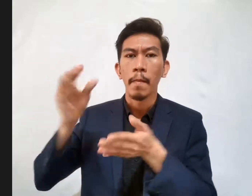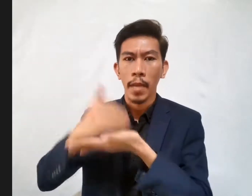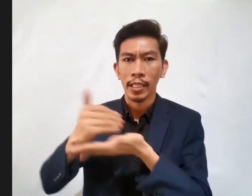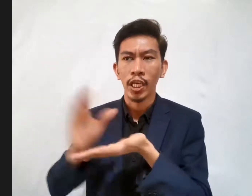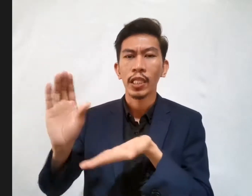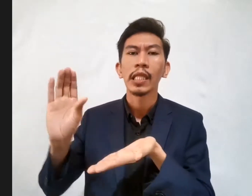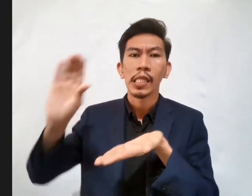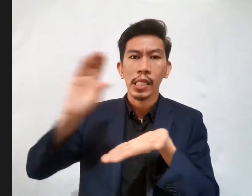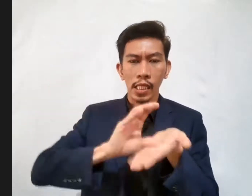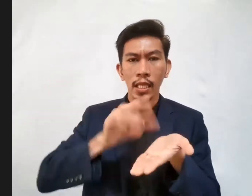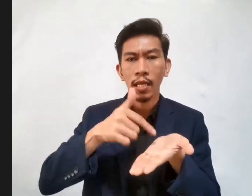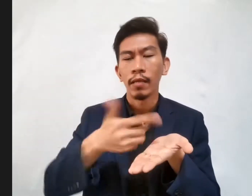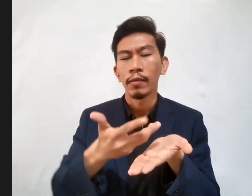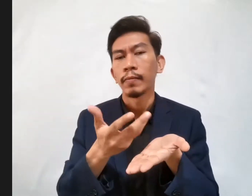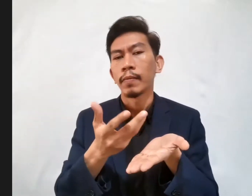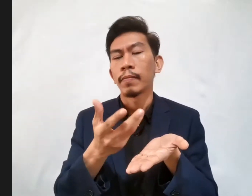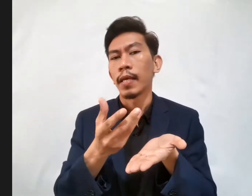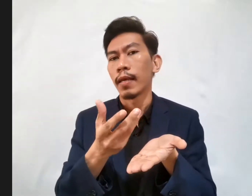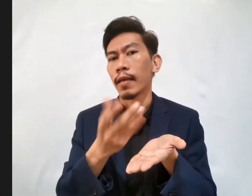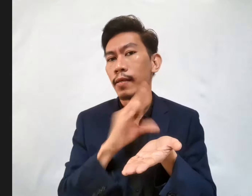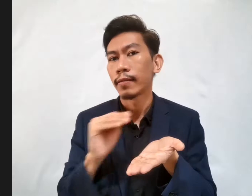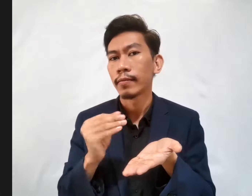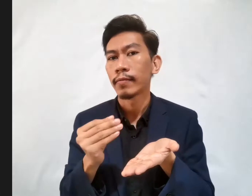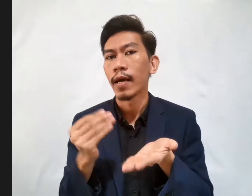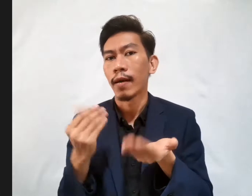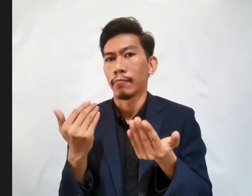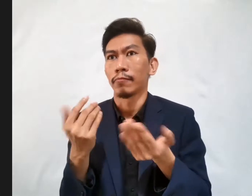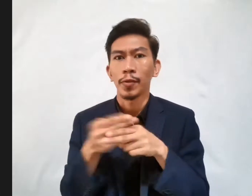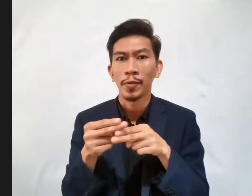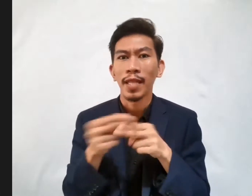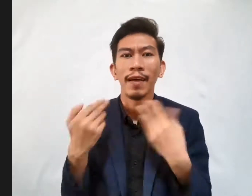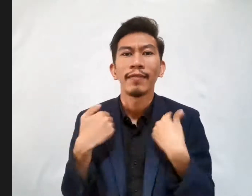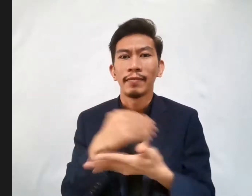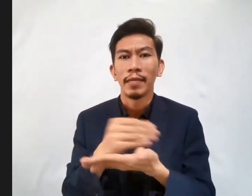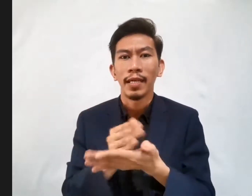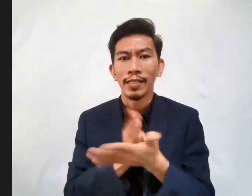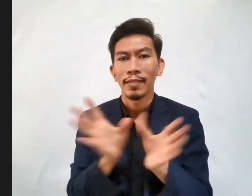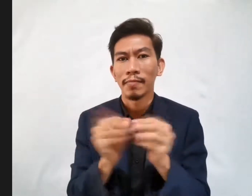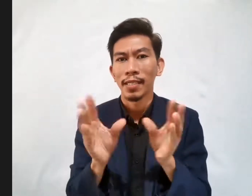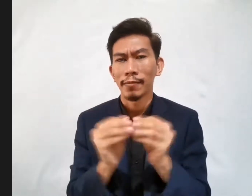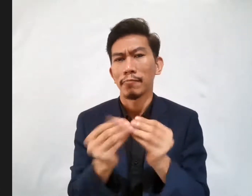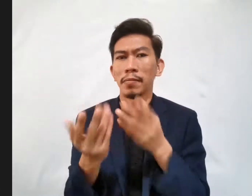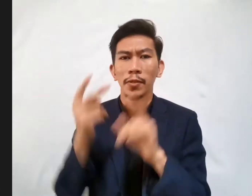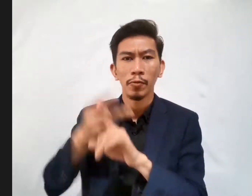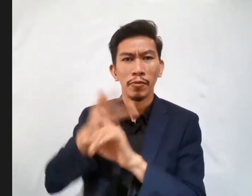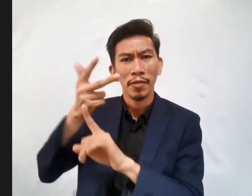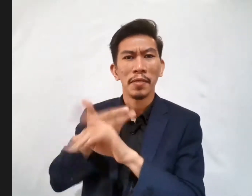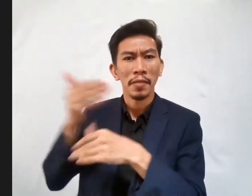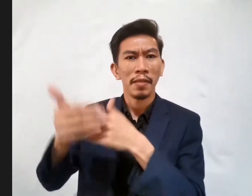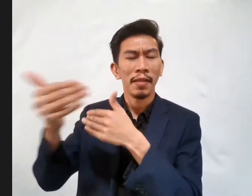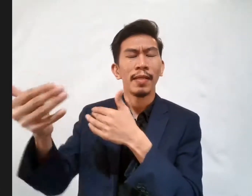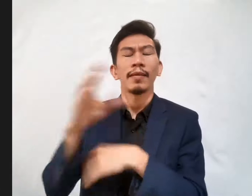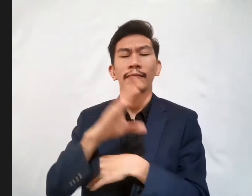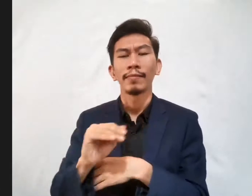mentioned earlier, we will be having a budget hearing soon, within the next 2 to 3 months. And I hope you will keep on